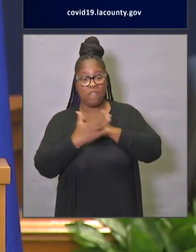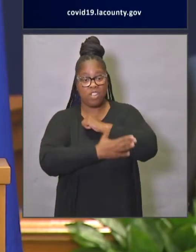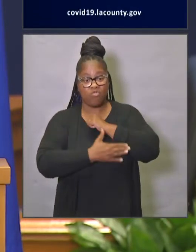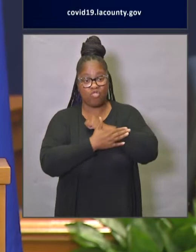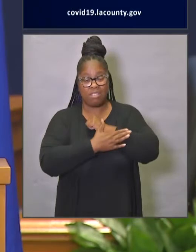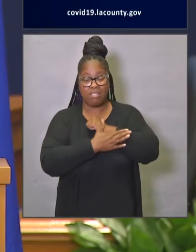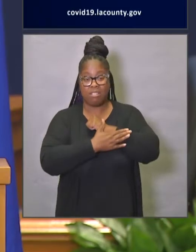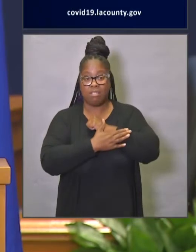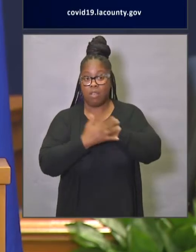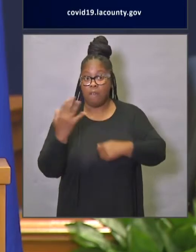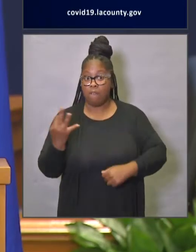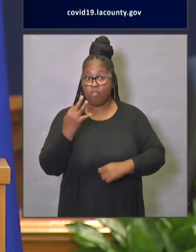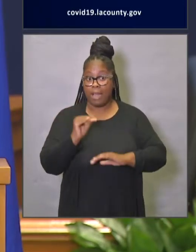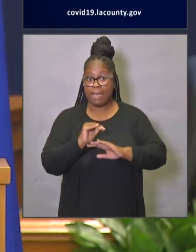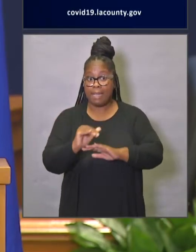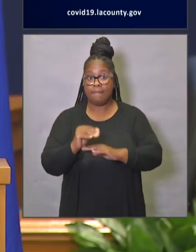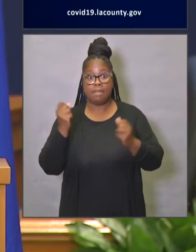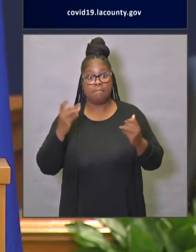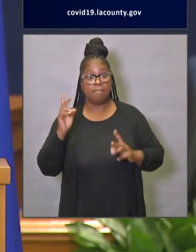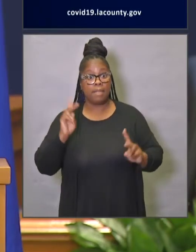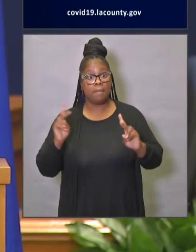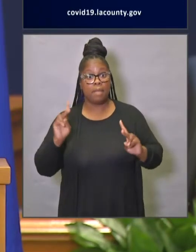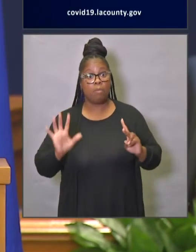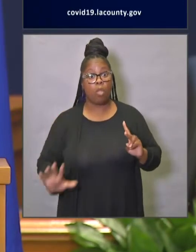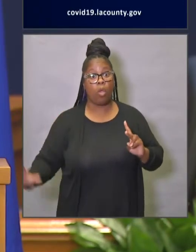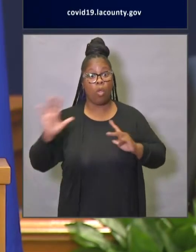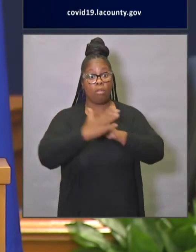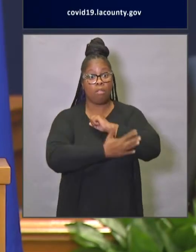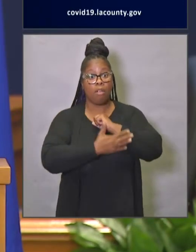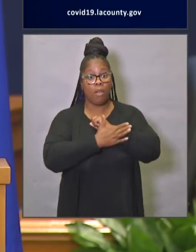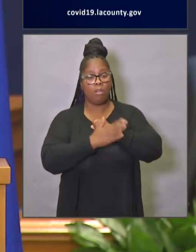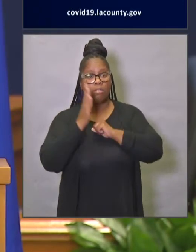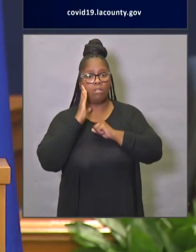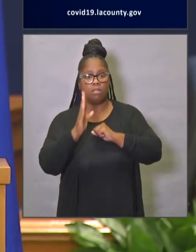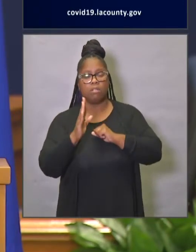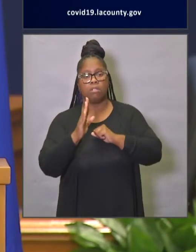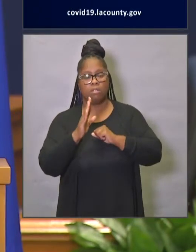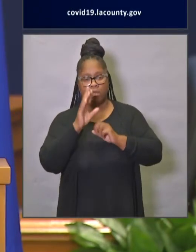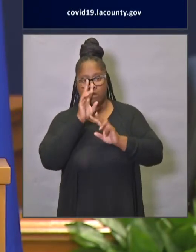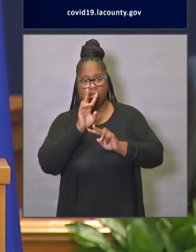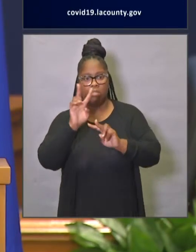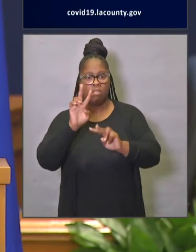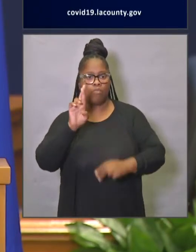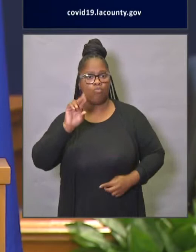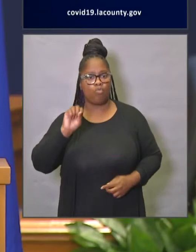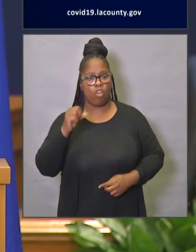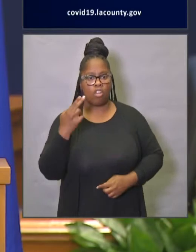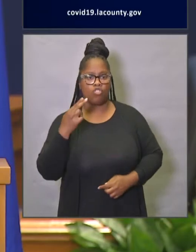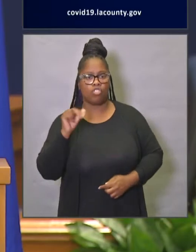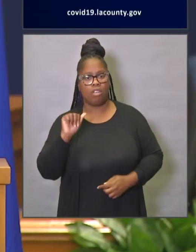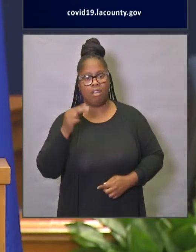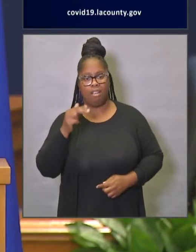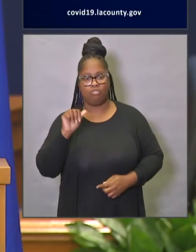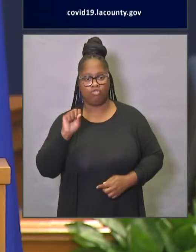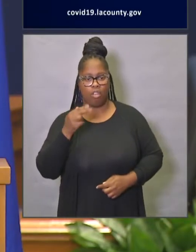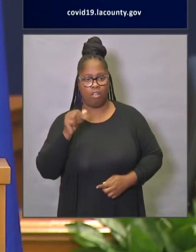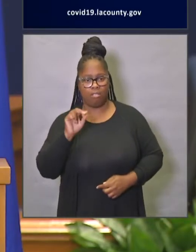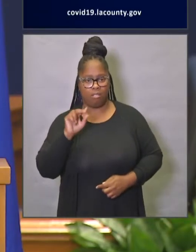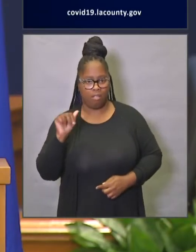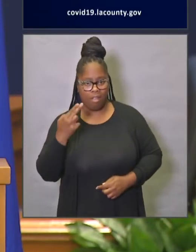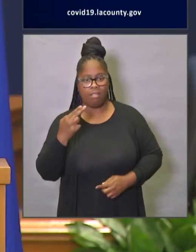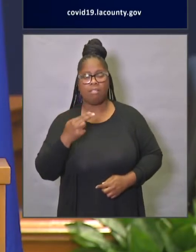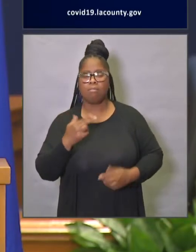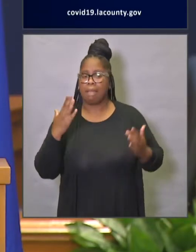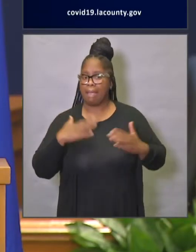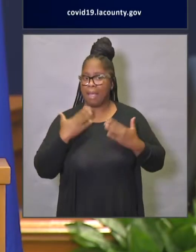evening, many people across the country will begin observing Rosh Hashanah, and we wish all of you a Happy New Year. As you